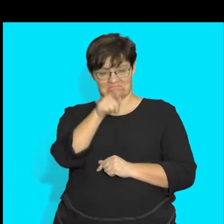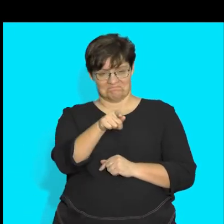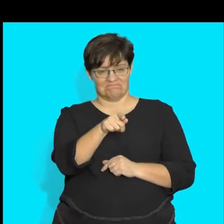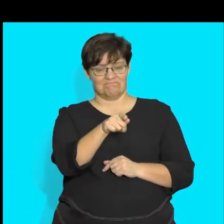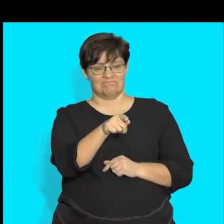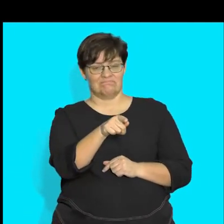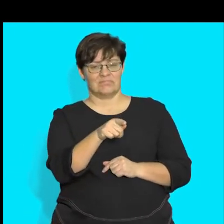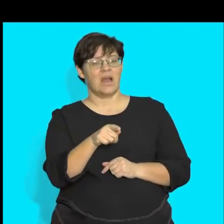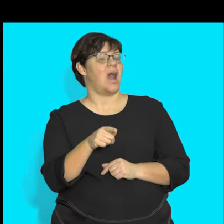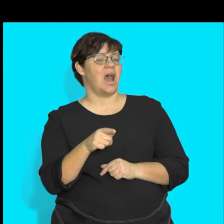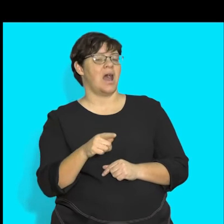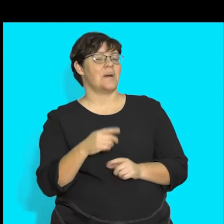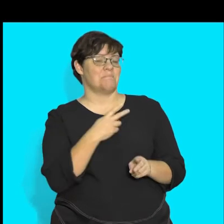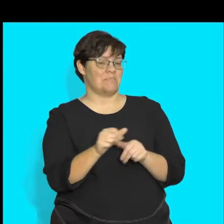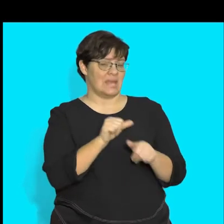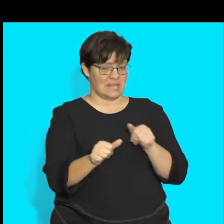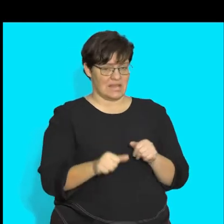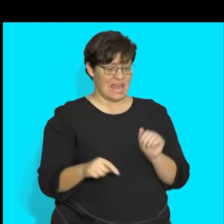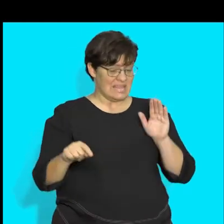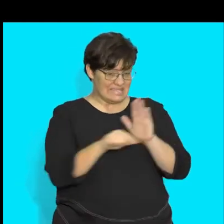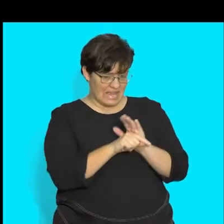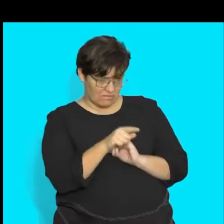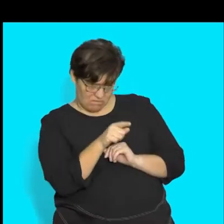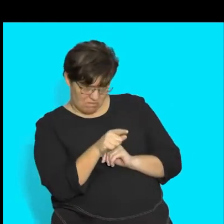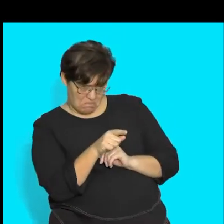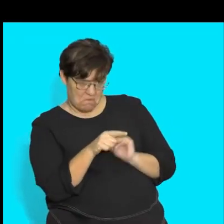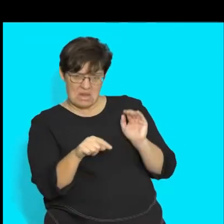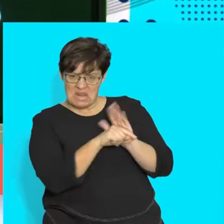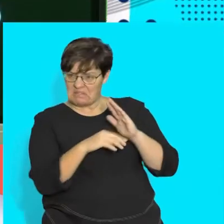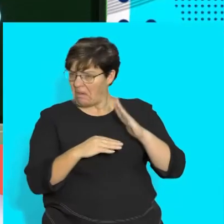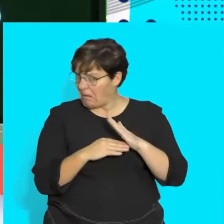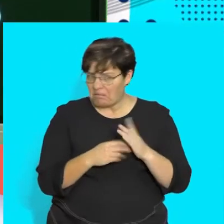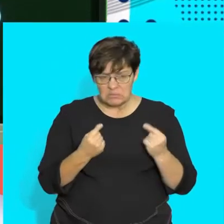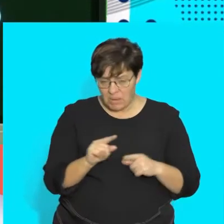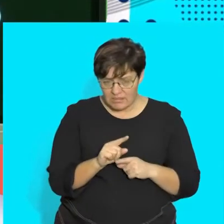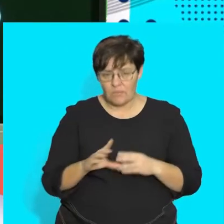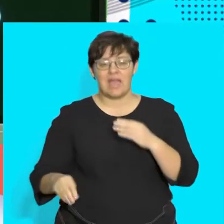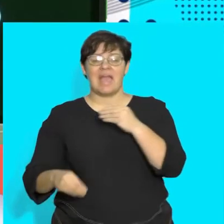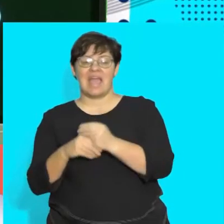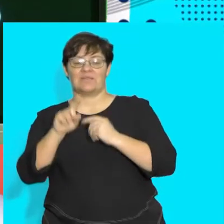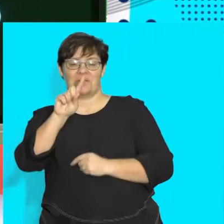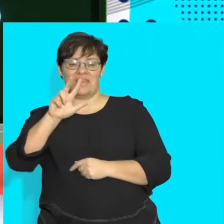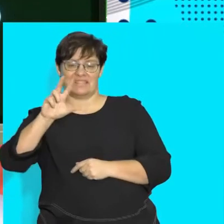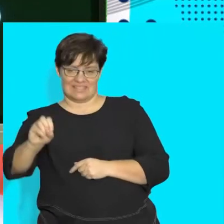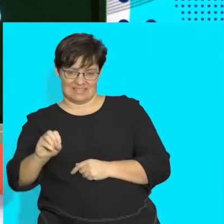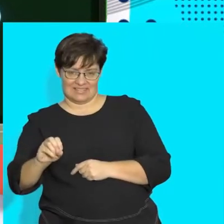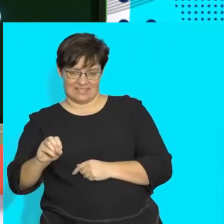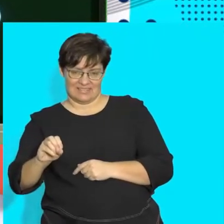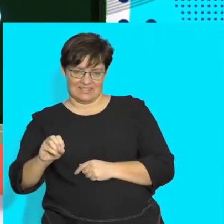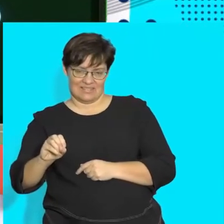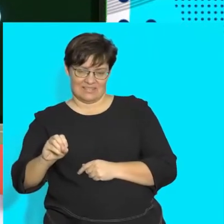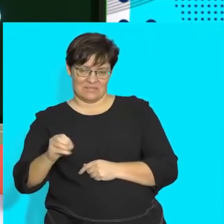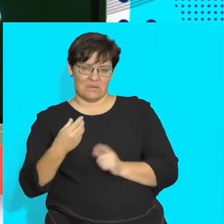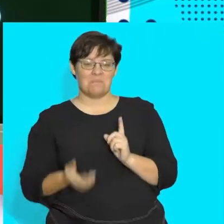that feels right. A negative angle didn't. So whenever you get a negative angle, what do? I add 180